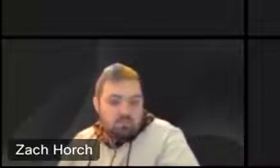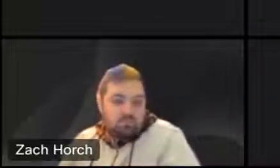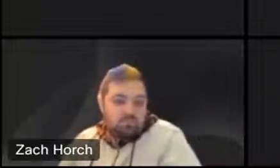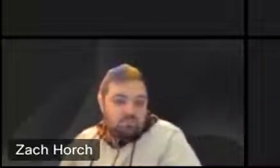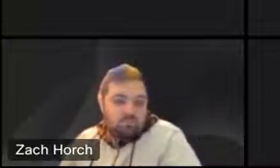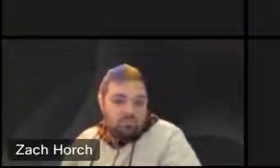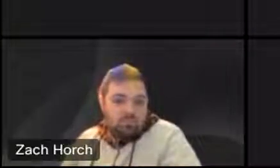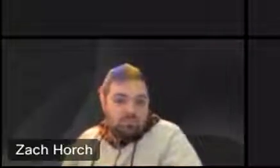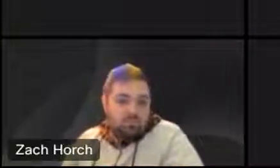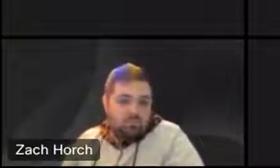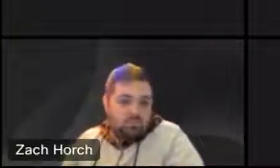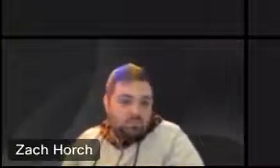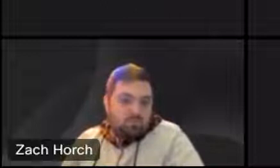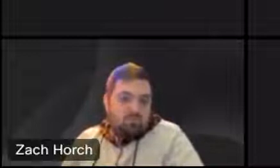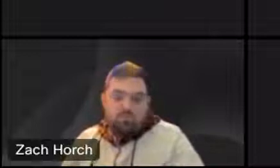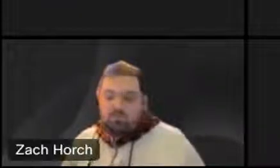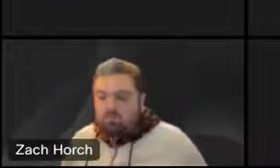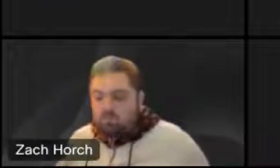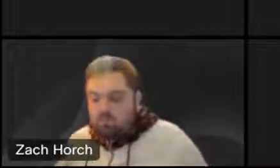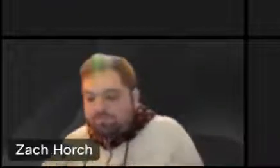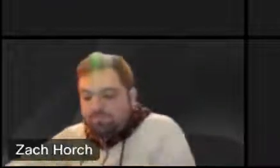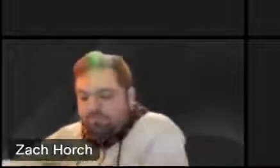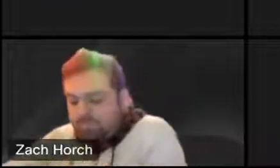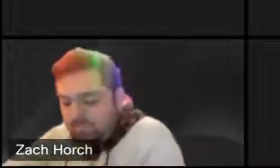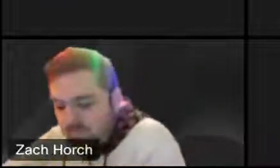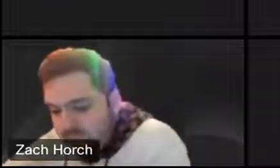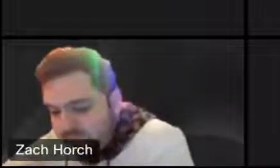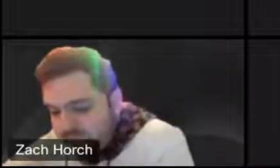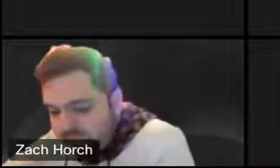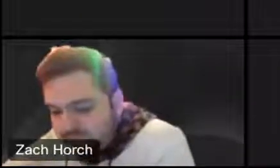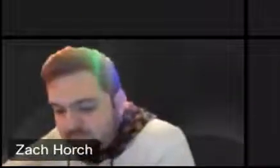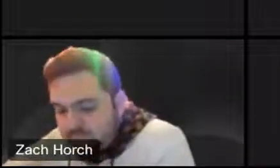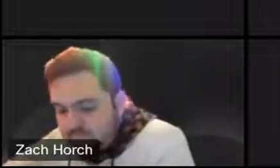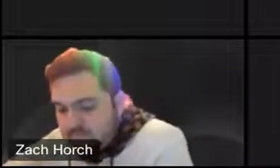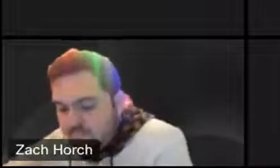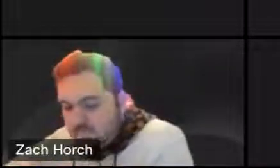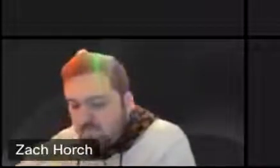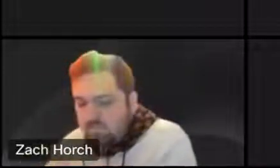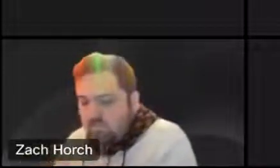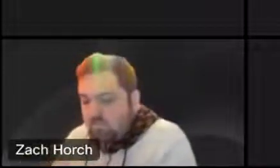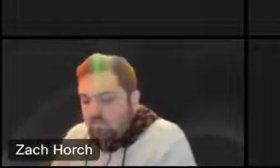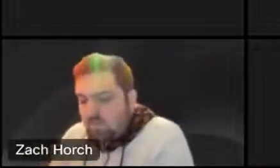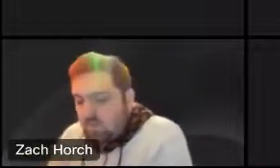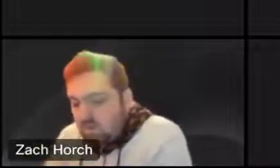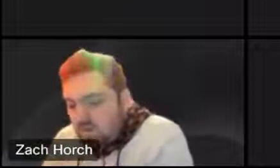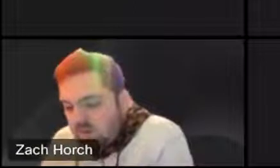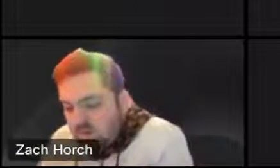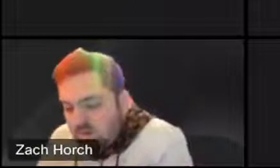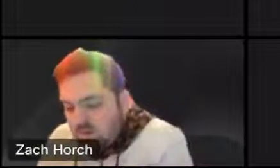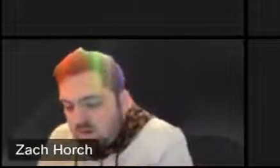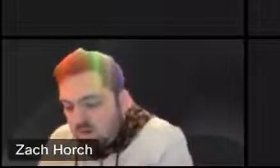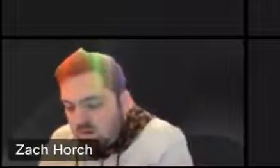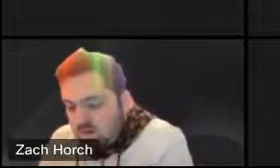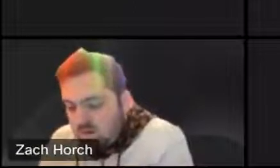event. We had a lot of service coordinators come and meet with our vendors, and so it really was a good networking